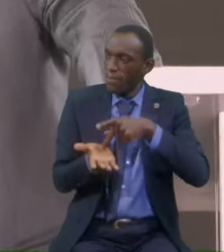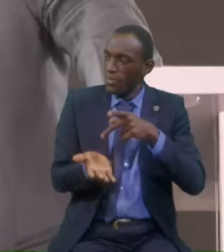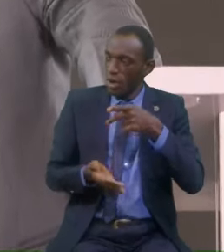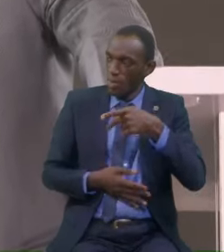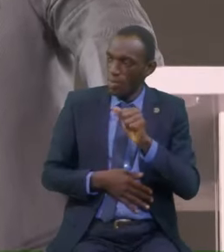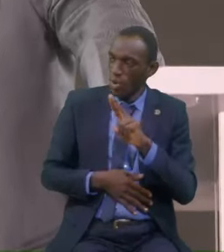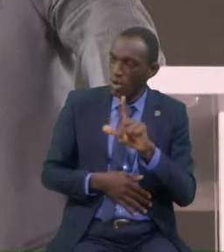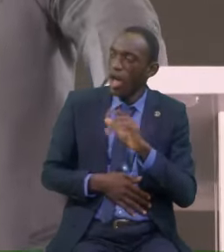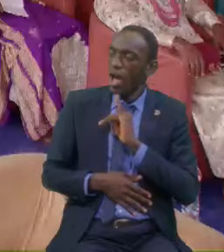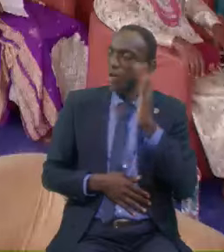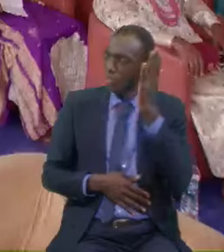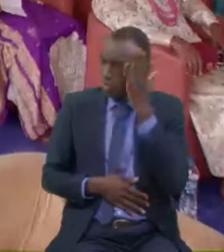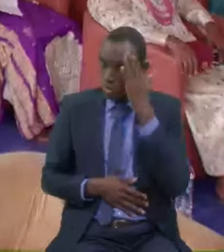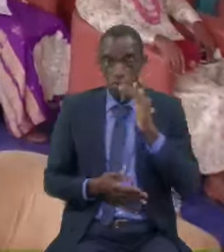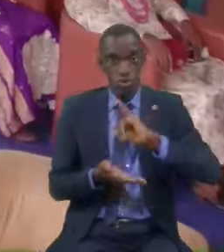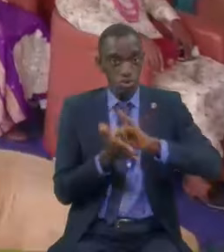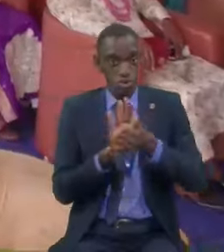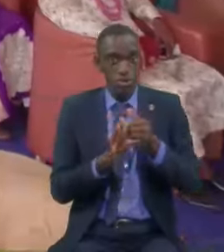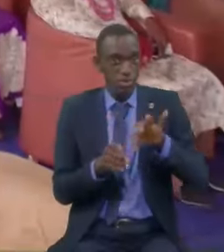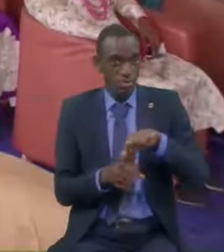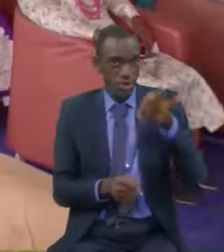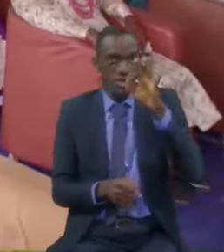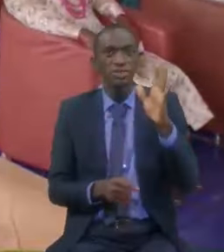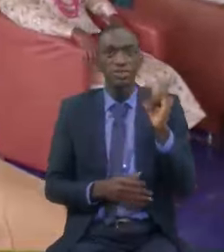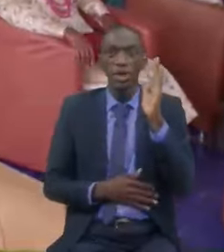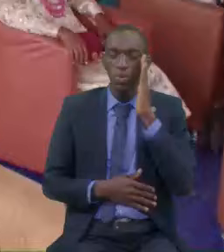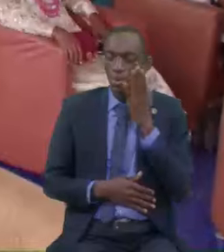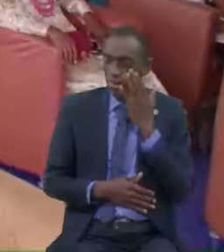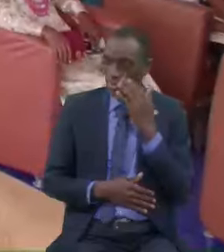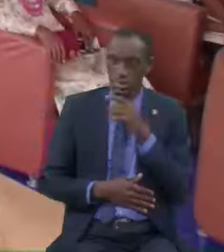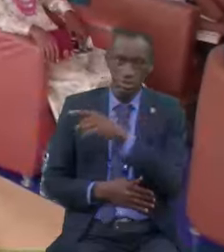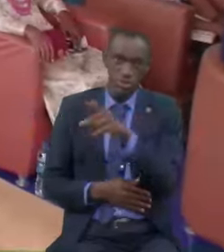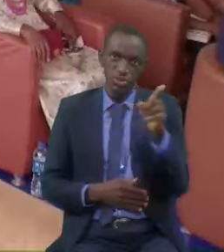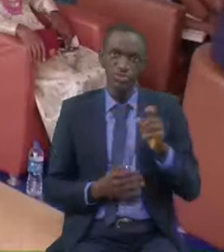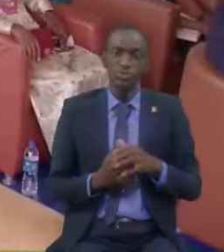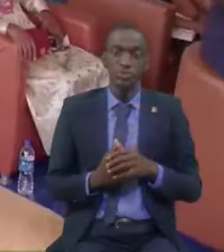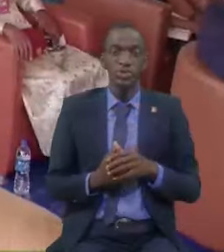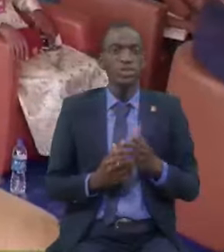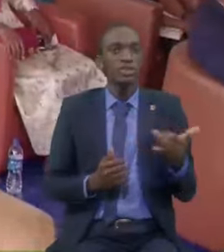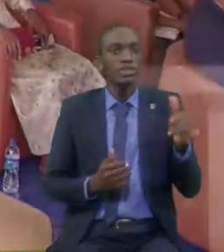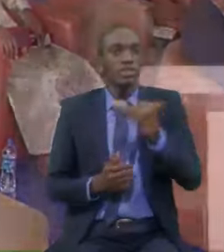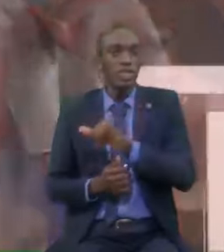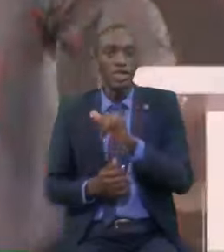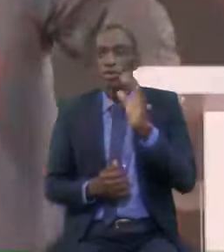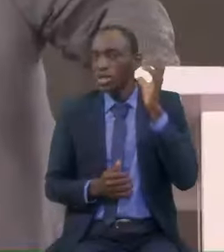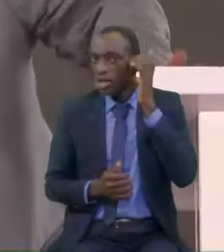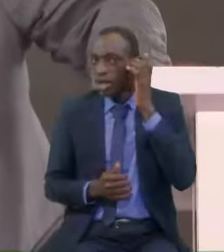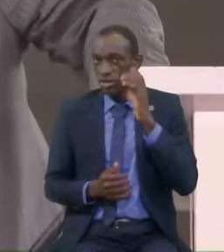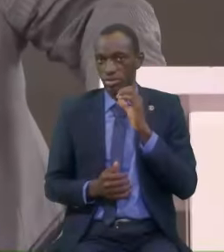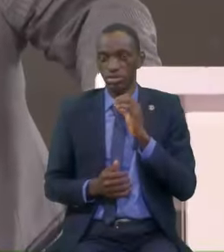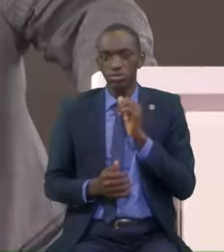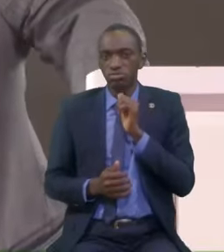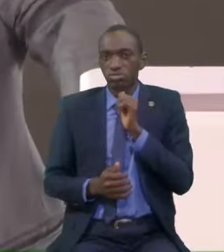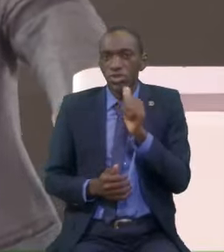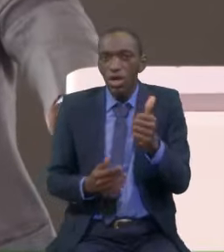they recognize you. They dare not come near. I said, they